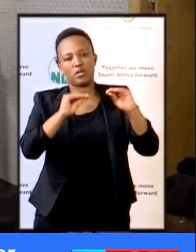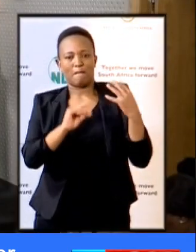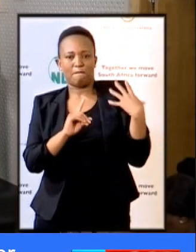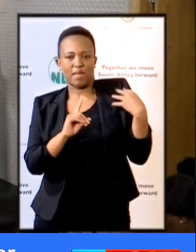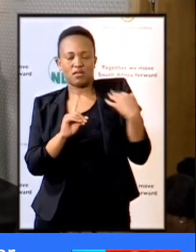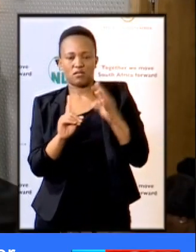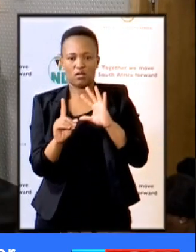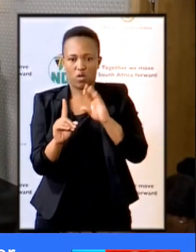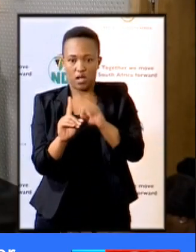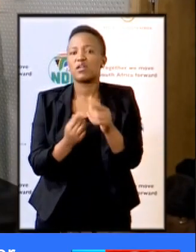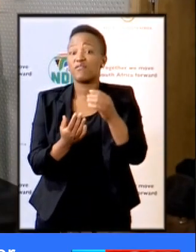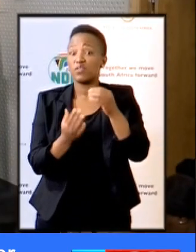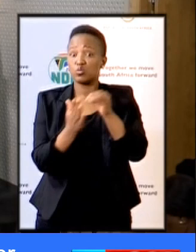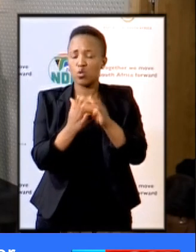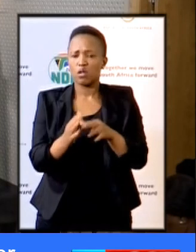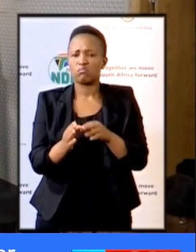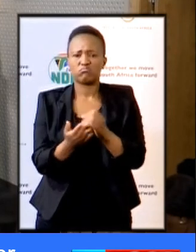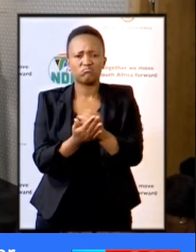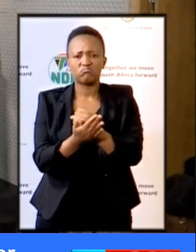with this if it is true.